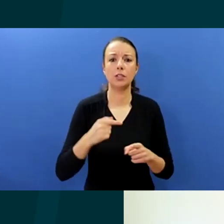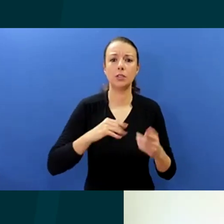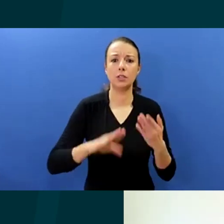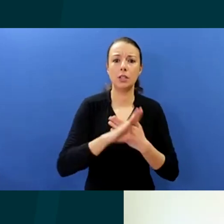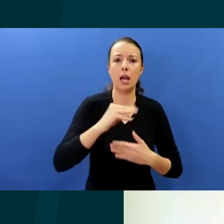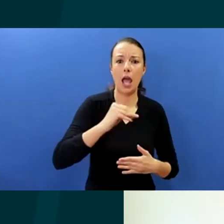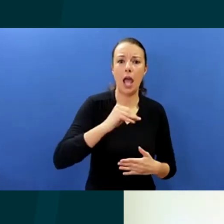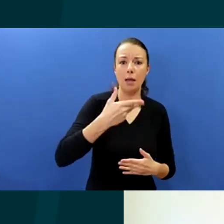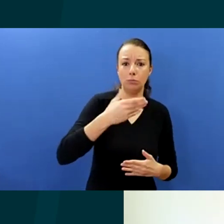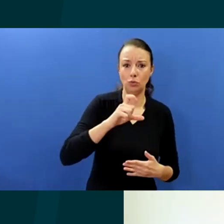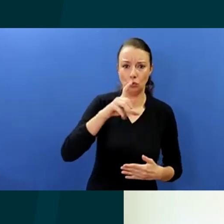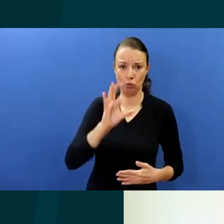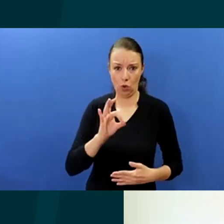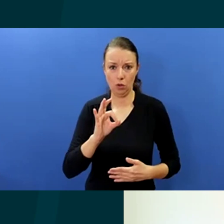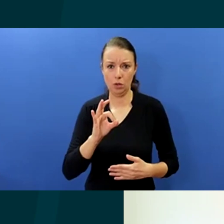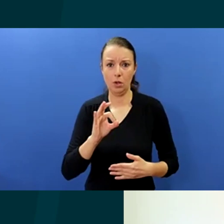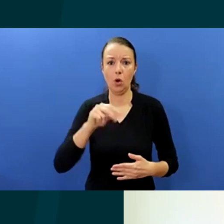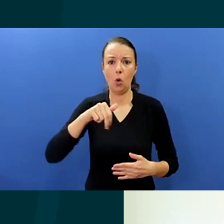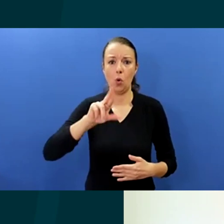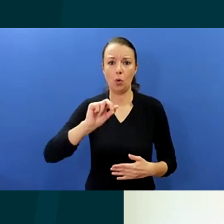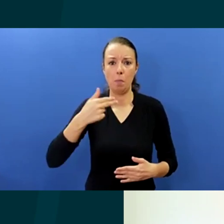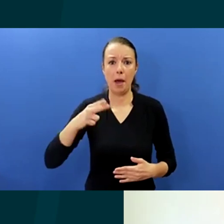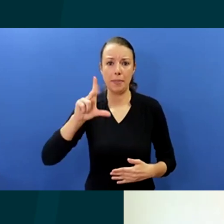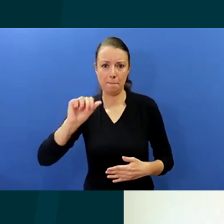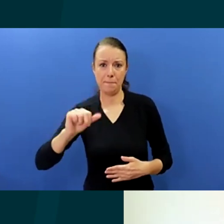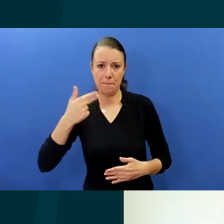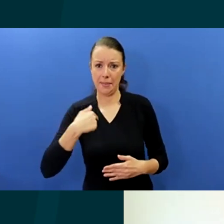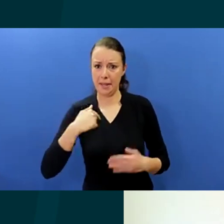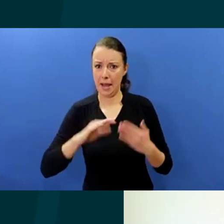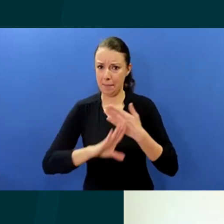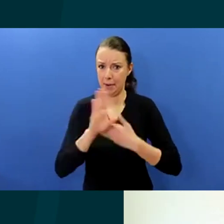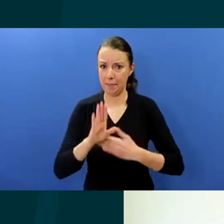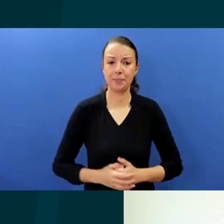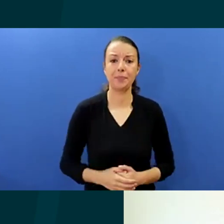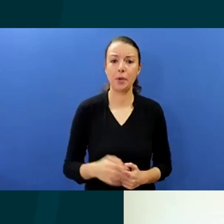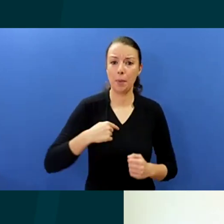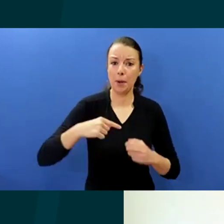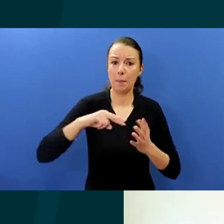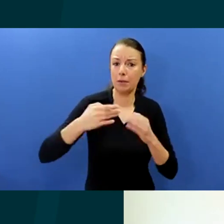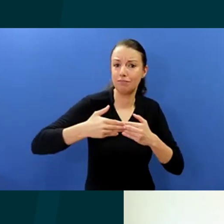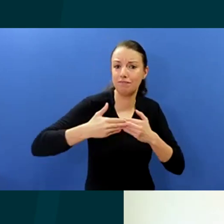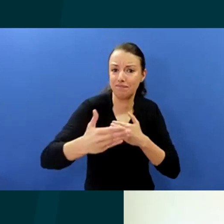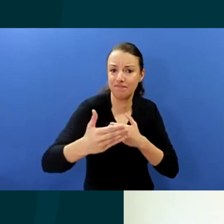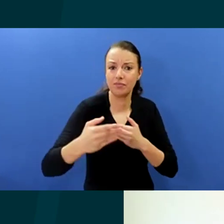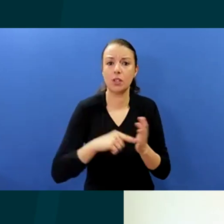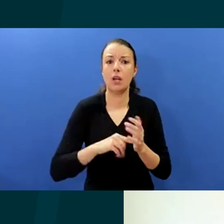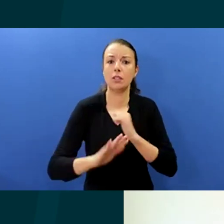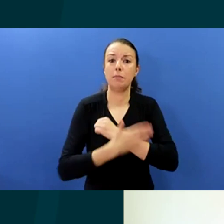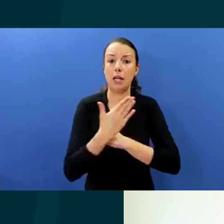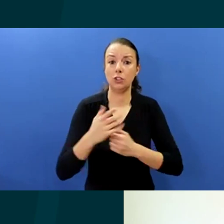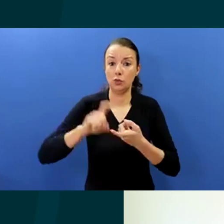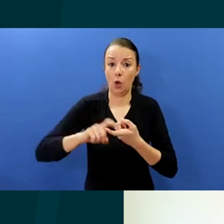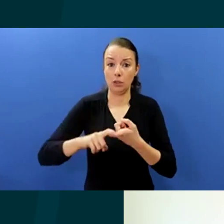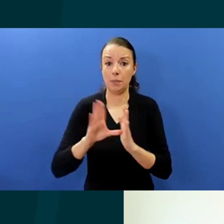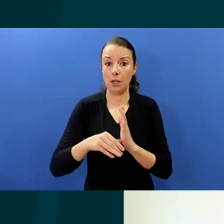our mandate for the next years is to support the APC by providing Swiss expertise and making good examples